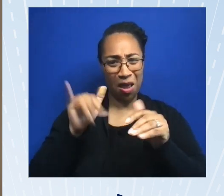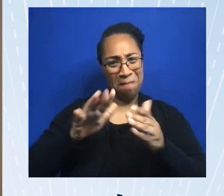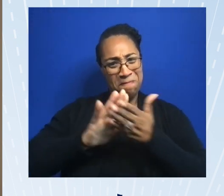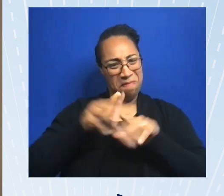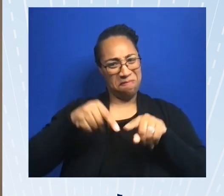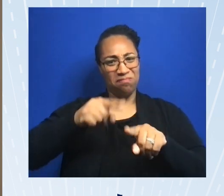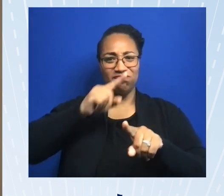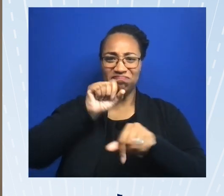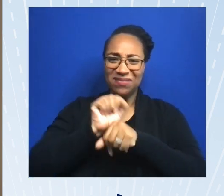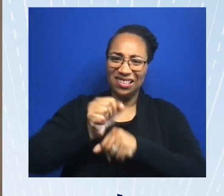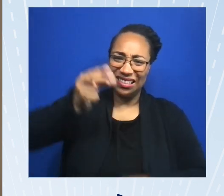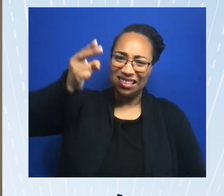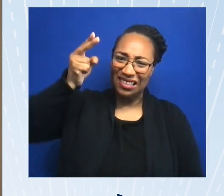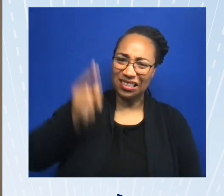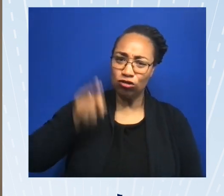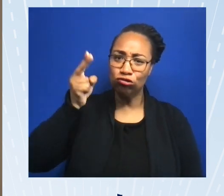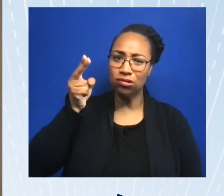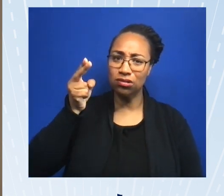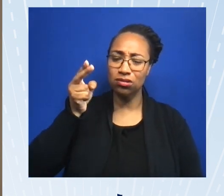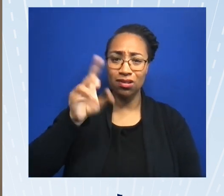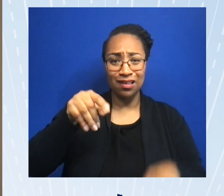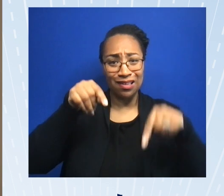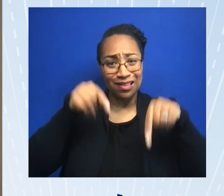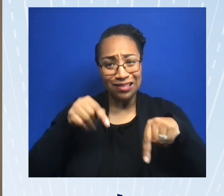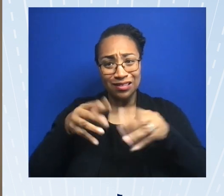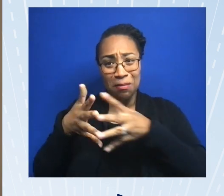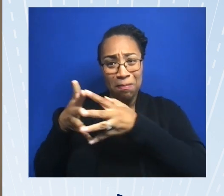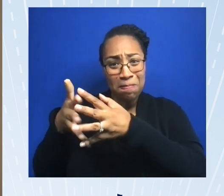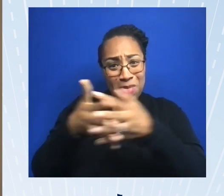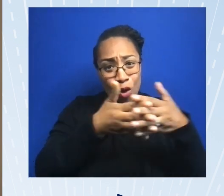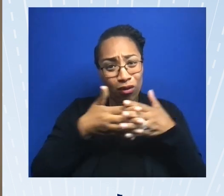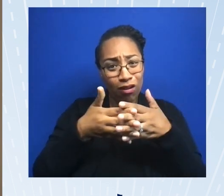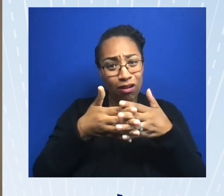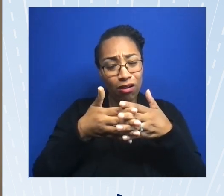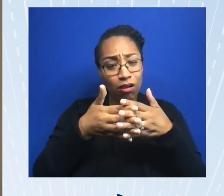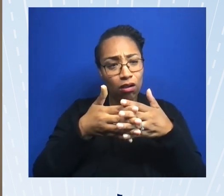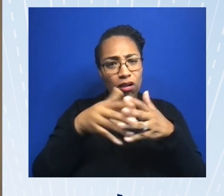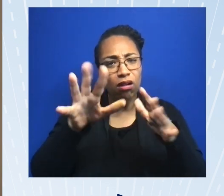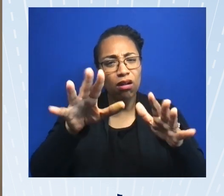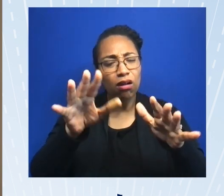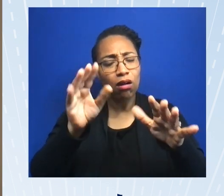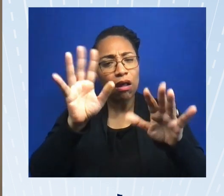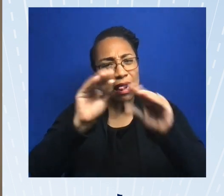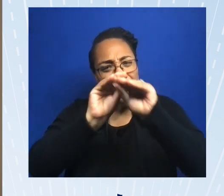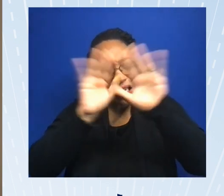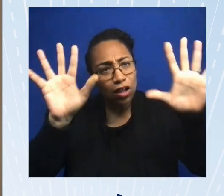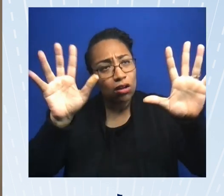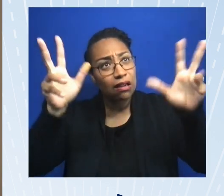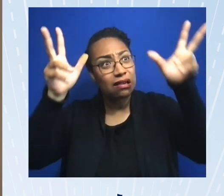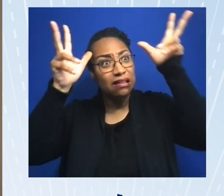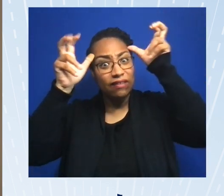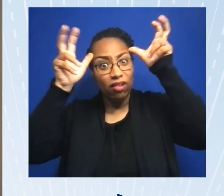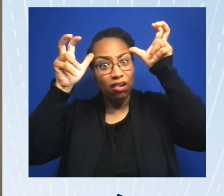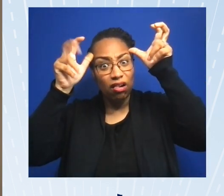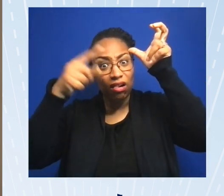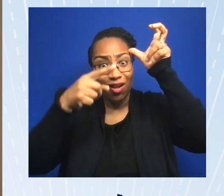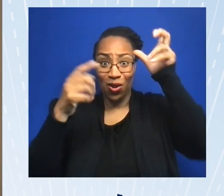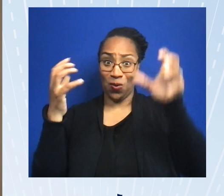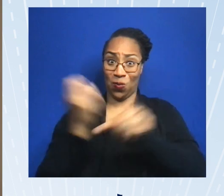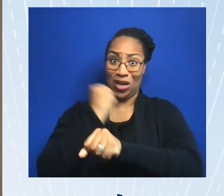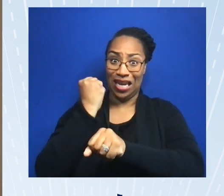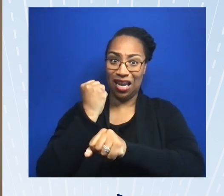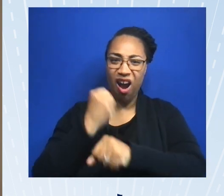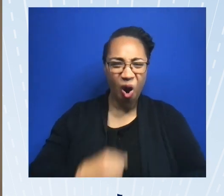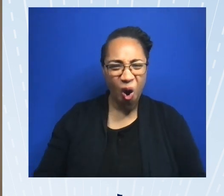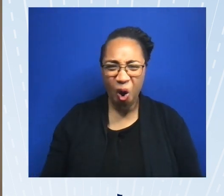not prevail. The venom and violence of anti-Semitism will not be the story of our time. We're committed. We're committed